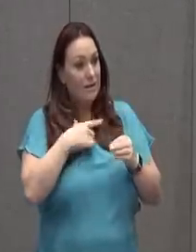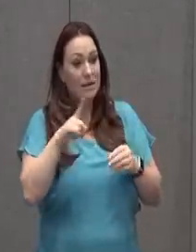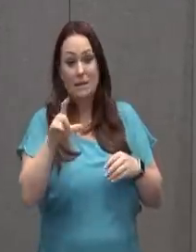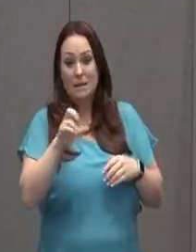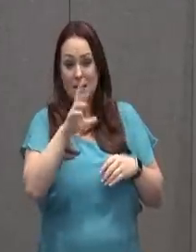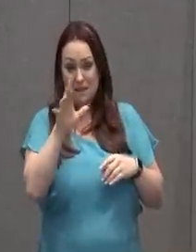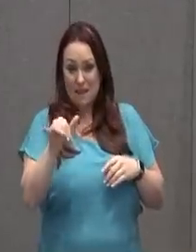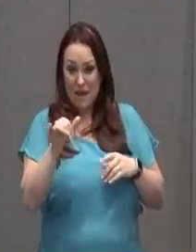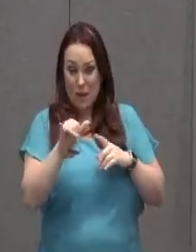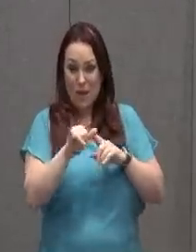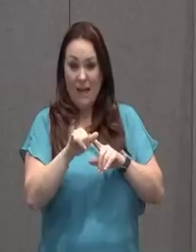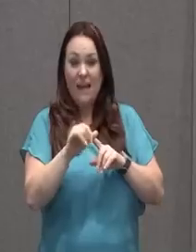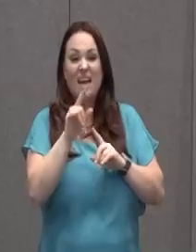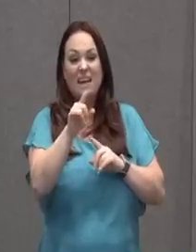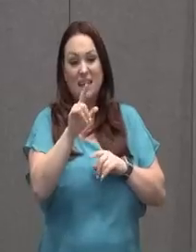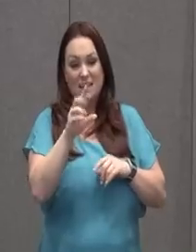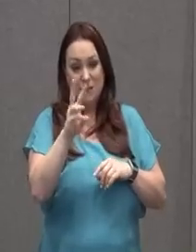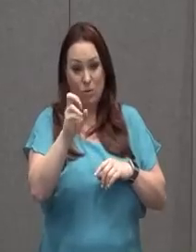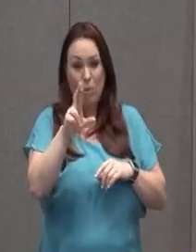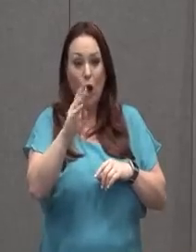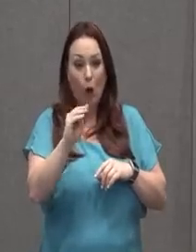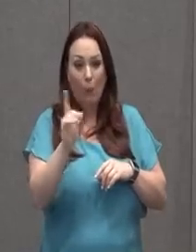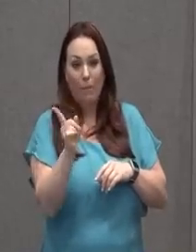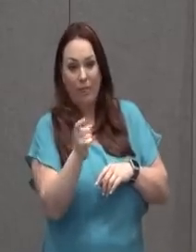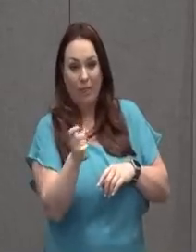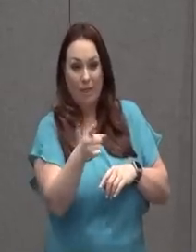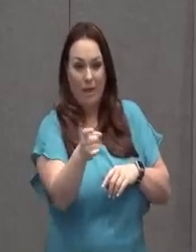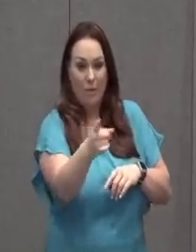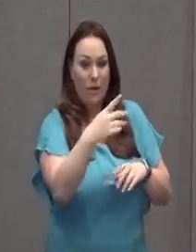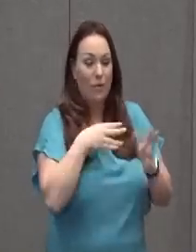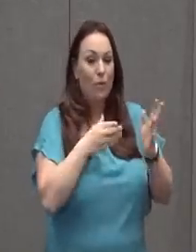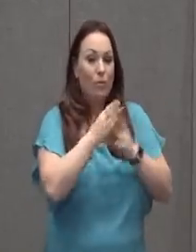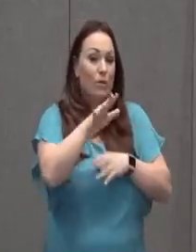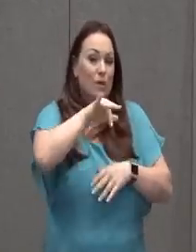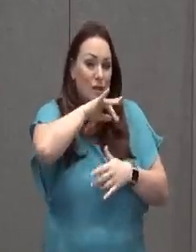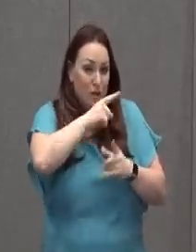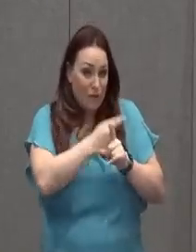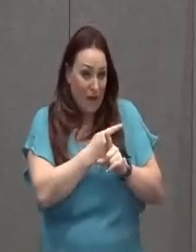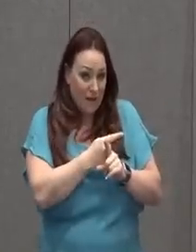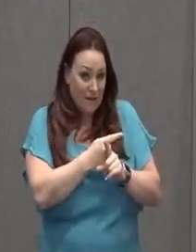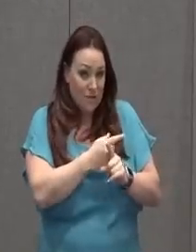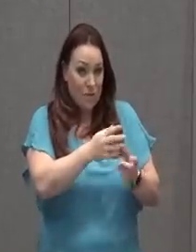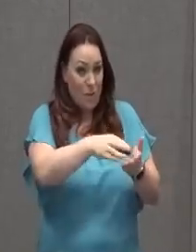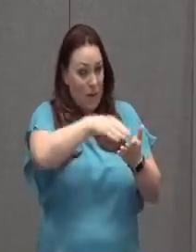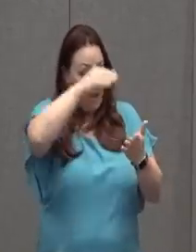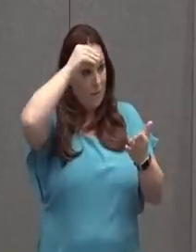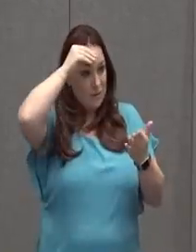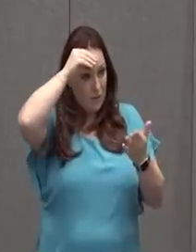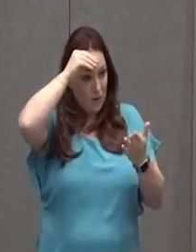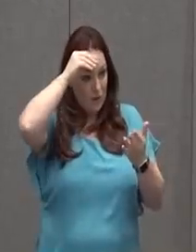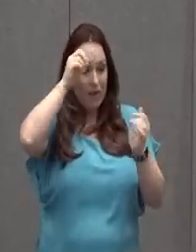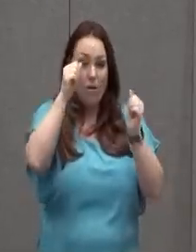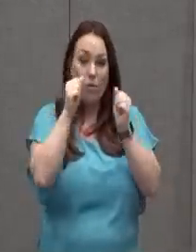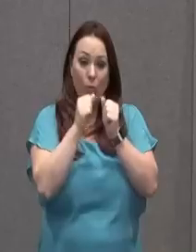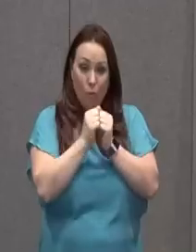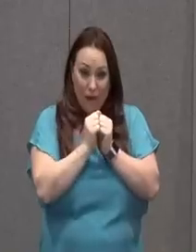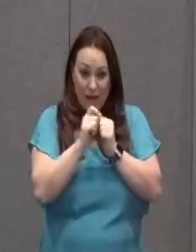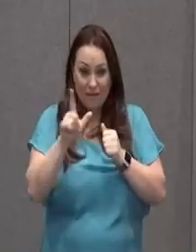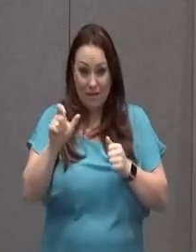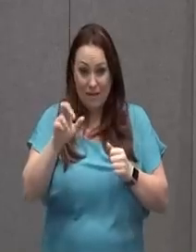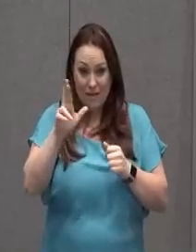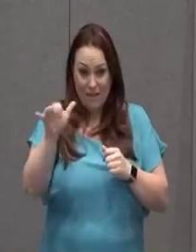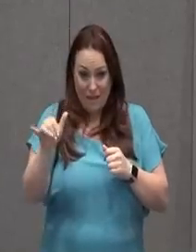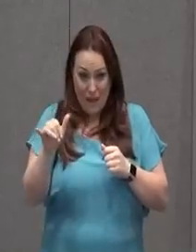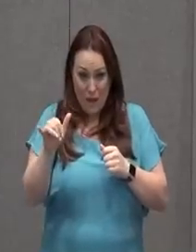and he's a worm because they wiggle. Okay. They wiggle through the dirt. So when I was learning with Larry the worm, I